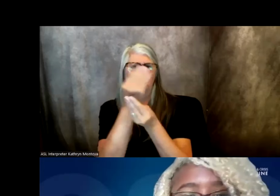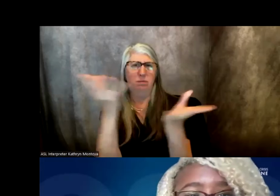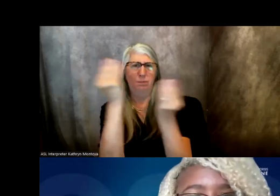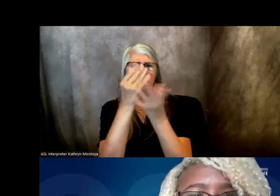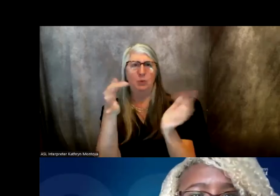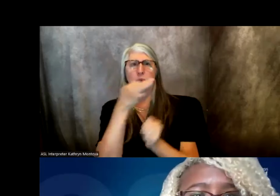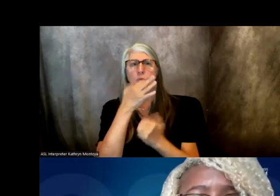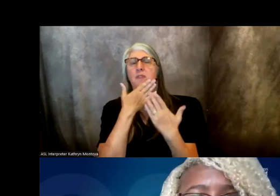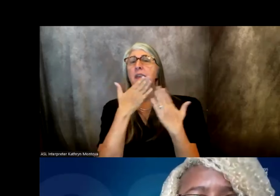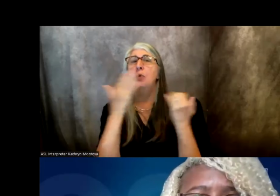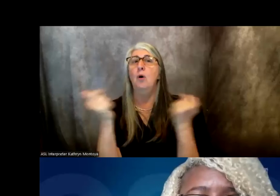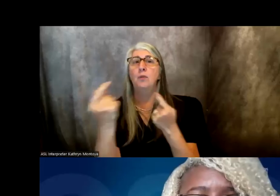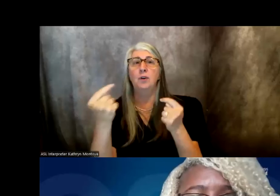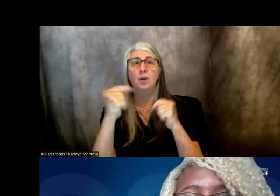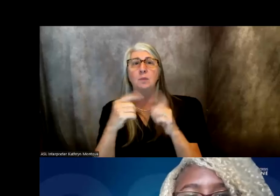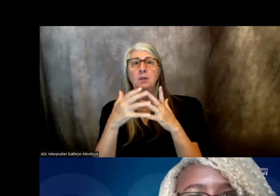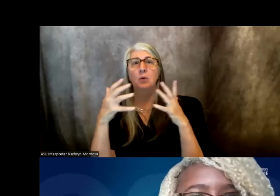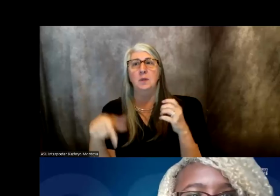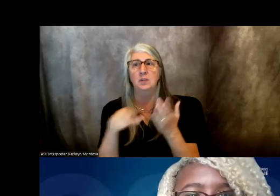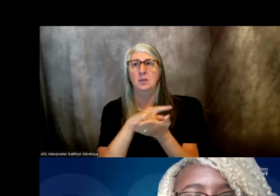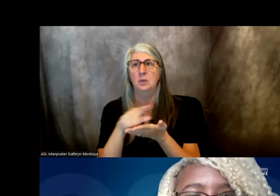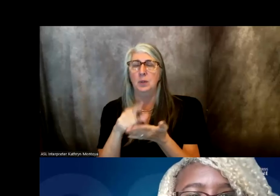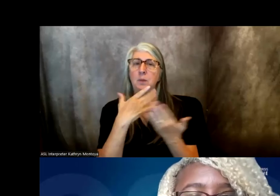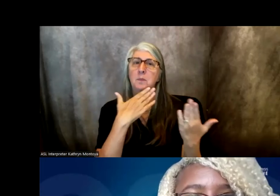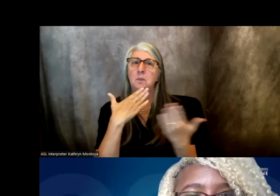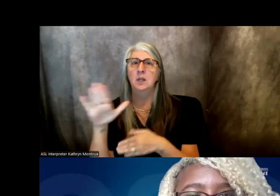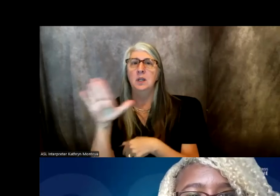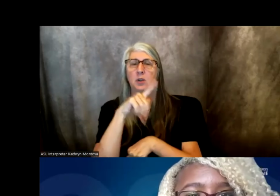you all for joining us so much this week. Appreciate your